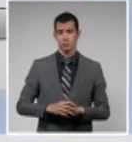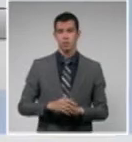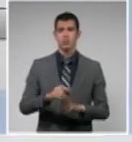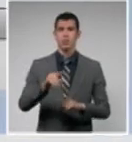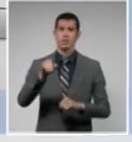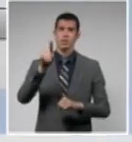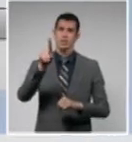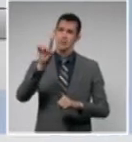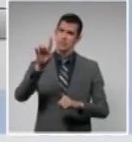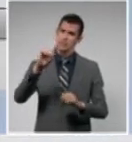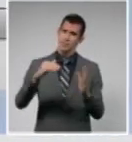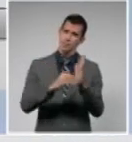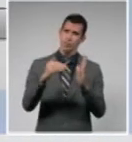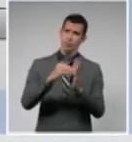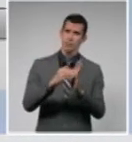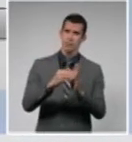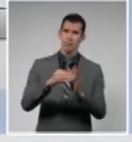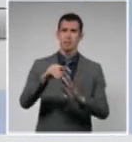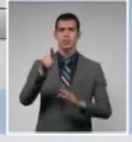Meanwhile,